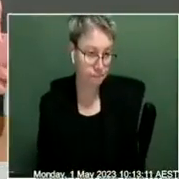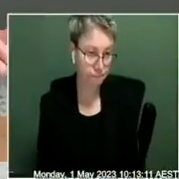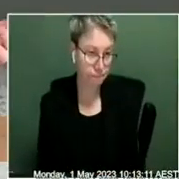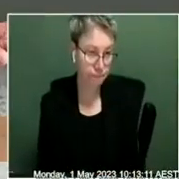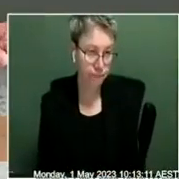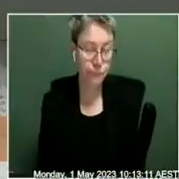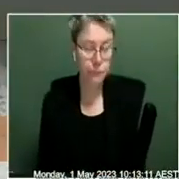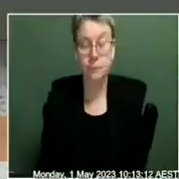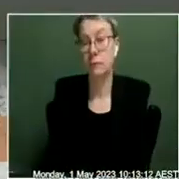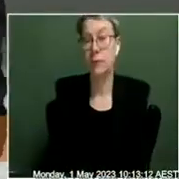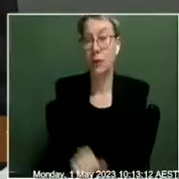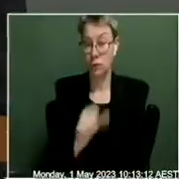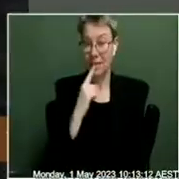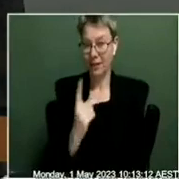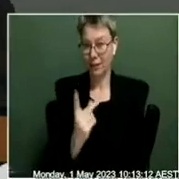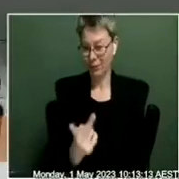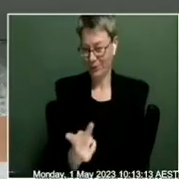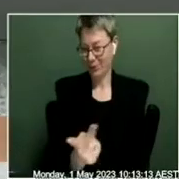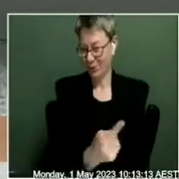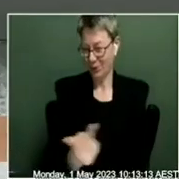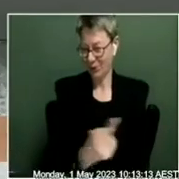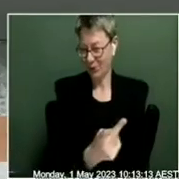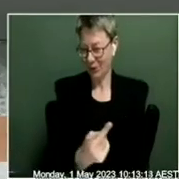as the Deputy Secretary,